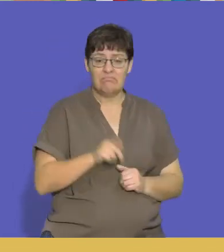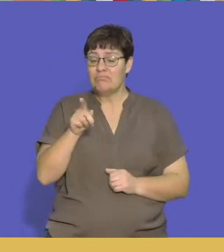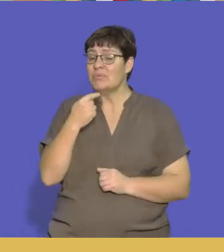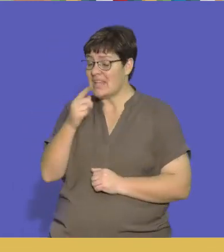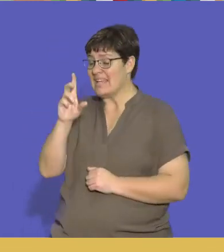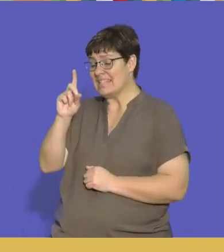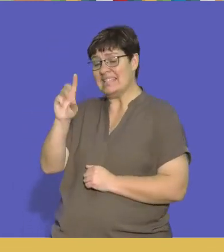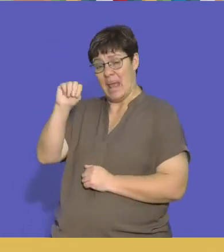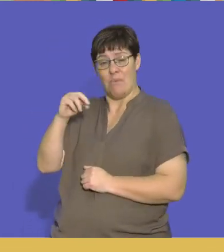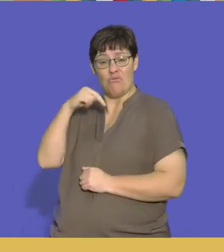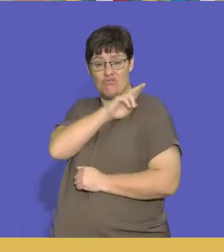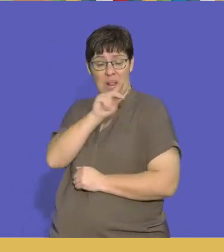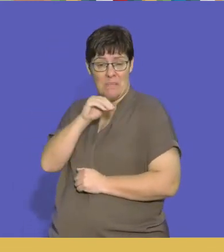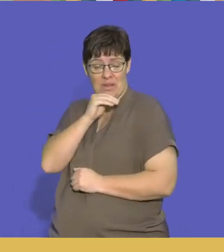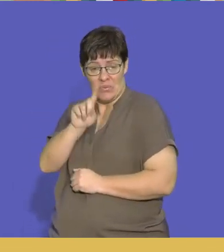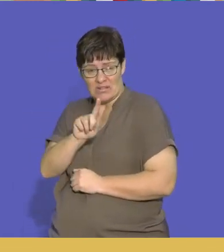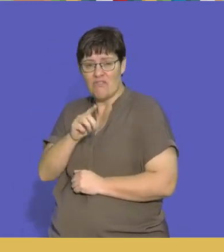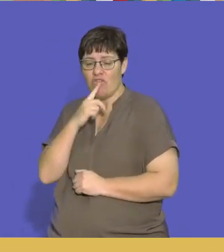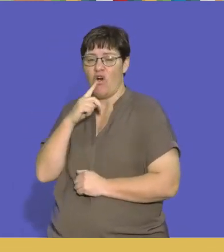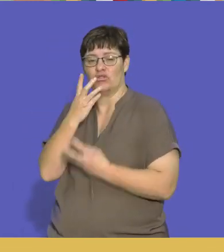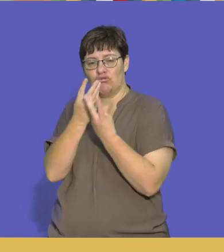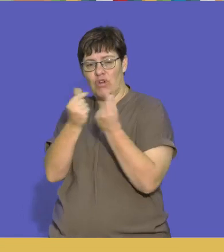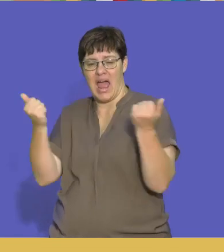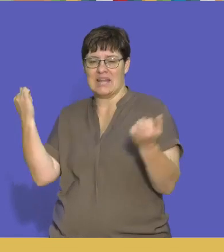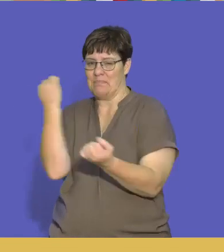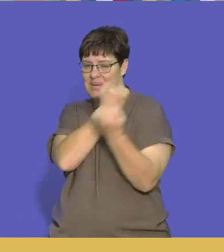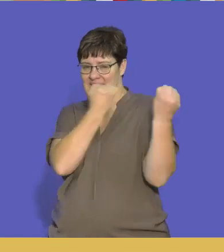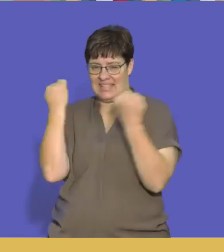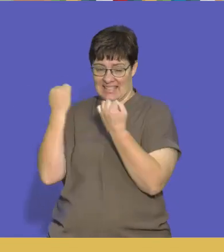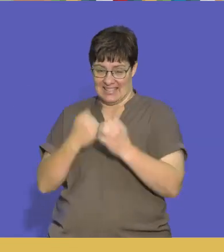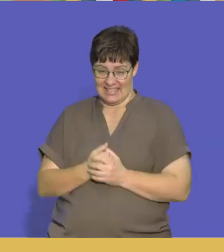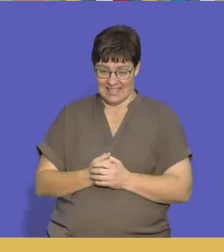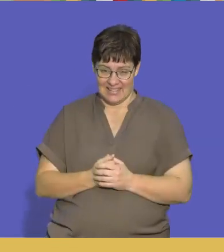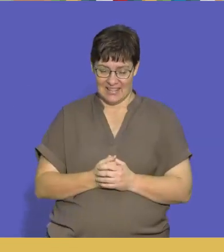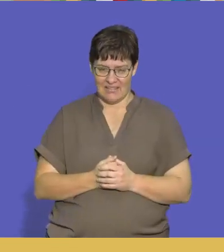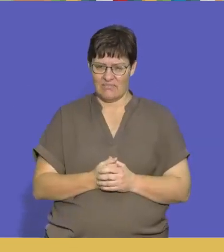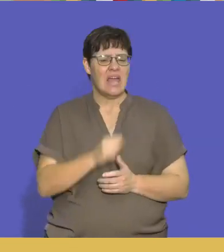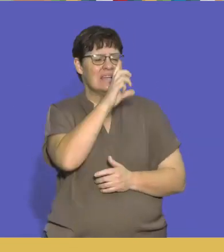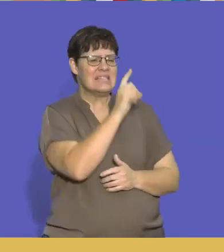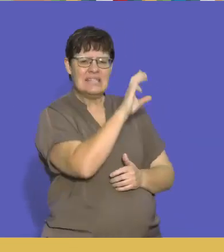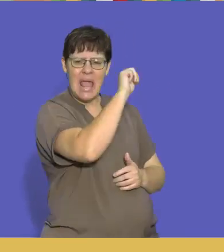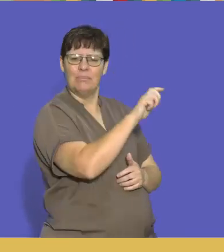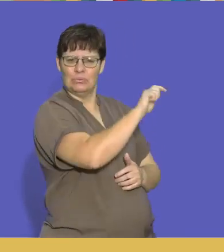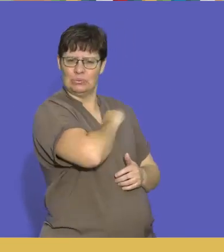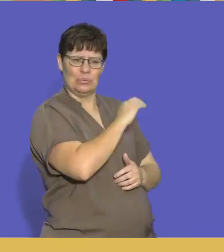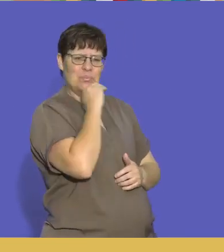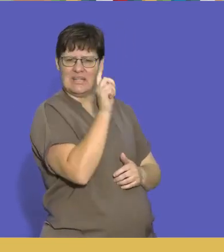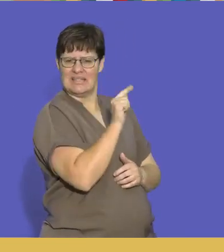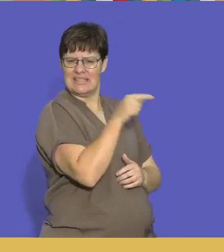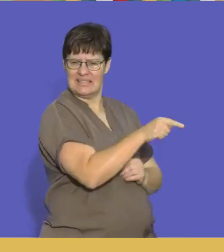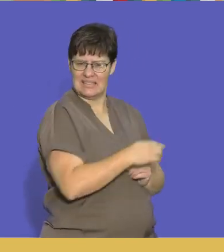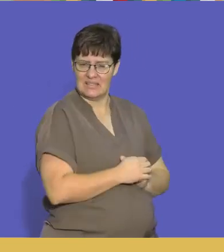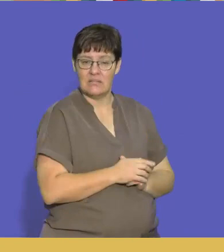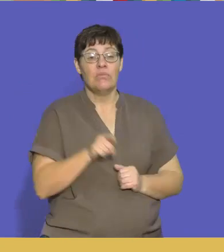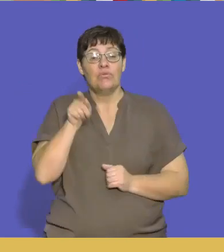say, DM really stood for dried millies. Let's try that. What did DM really